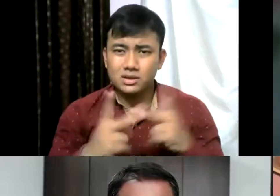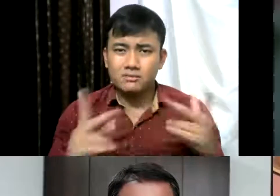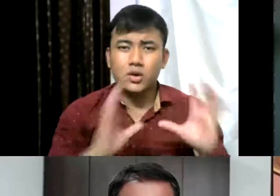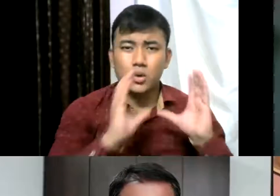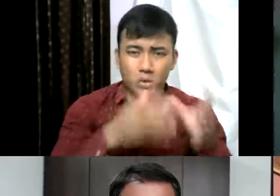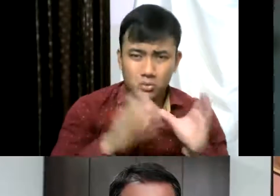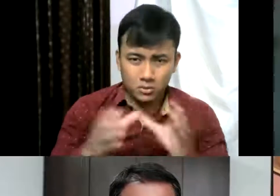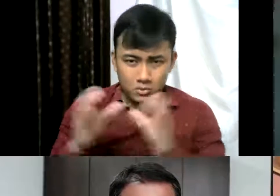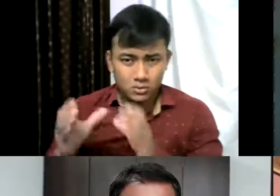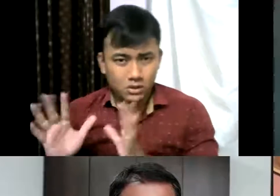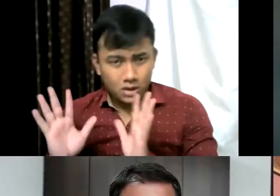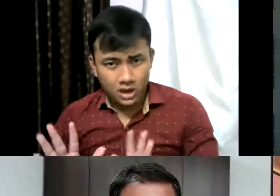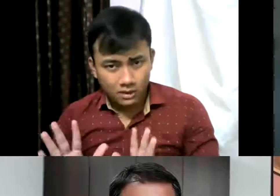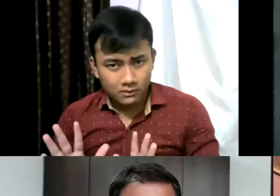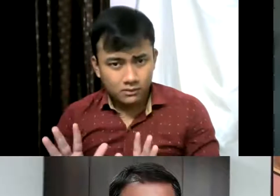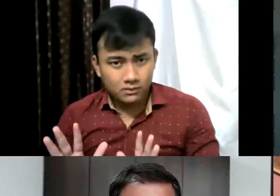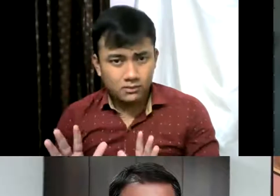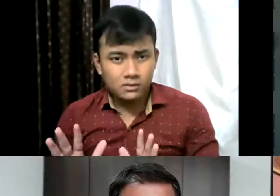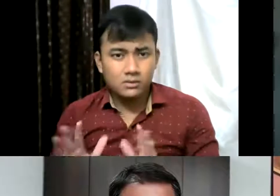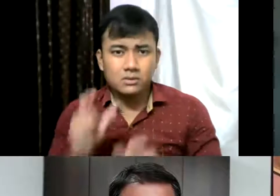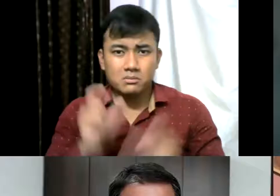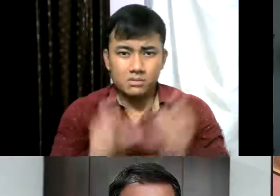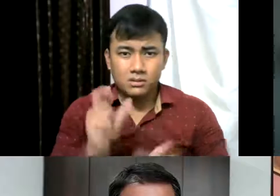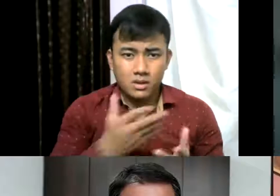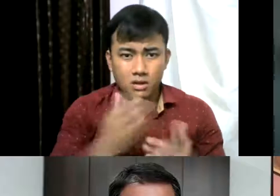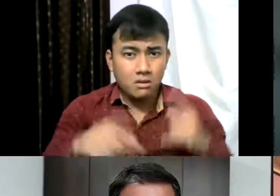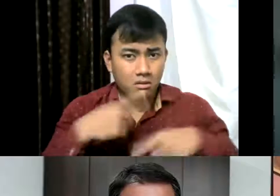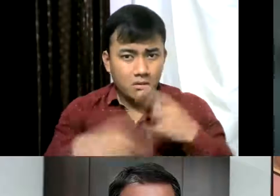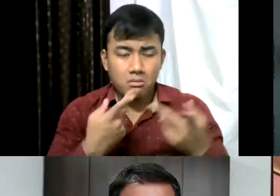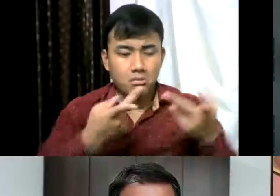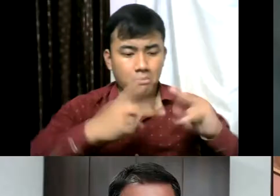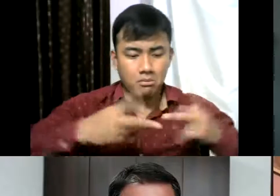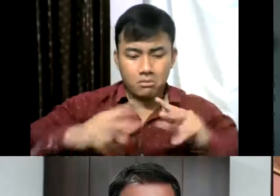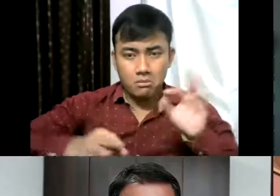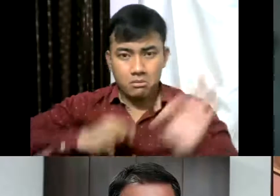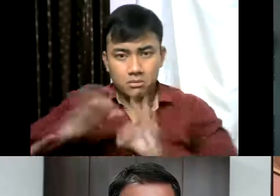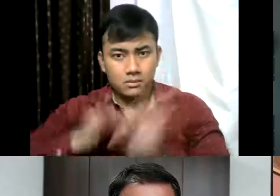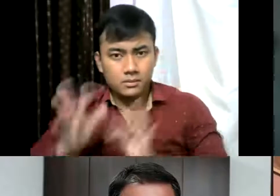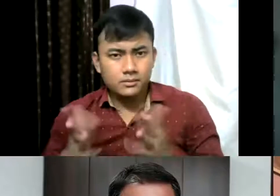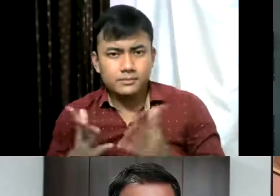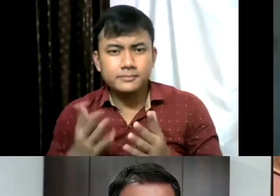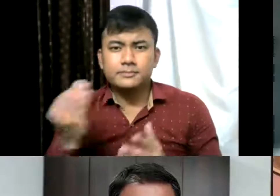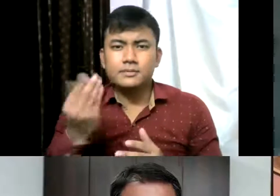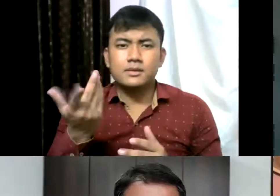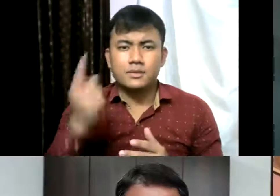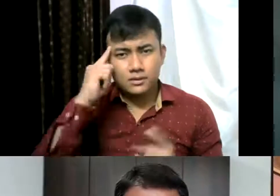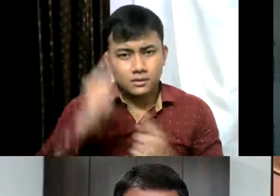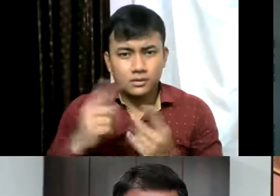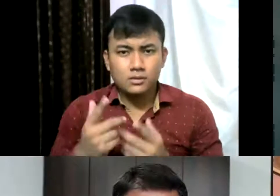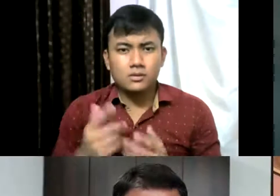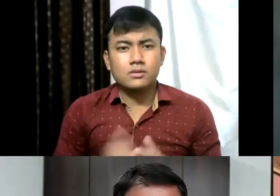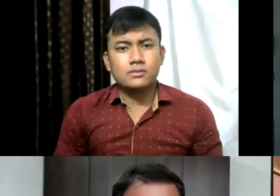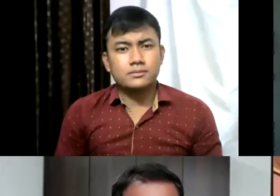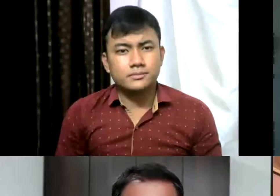and especially communities that we all come from, love has often translated into depth, right? And not just, so you read Navnita